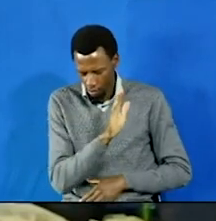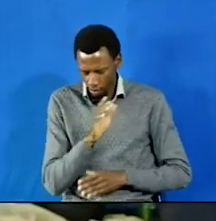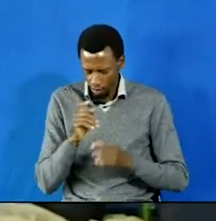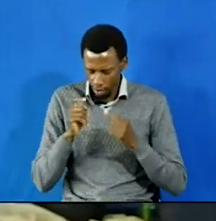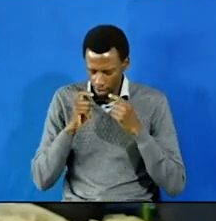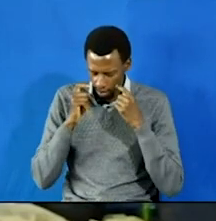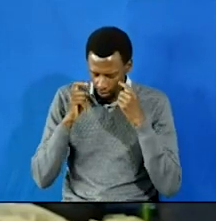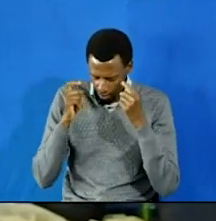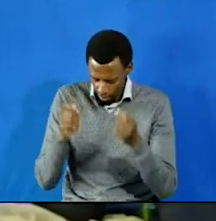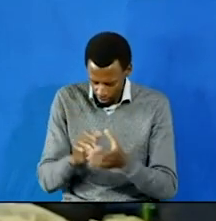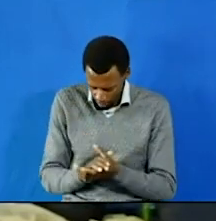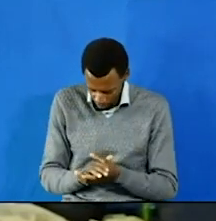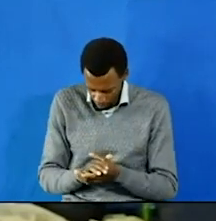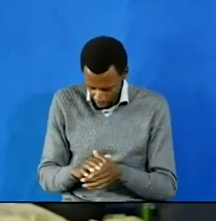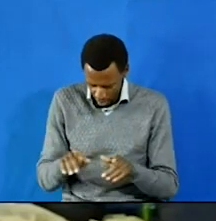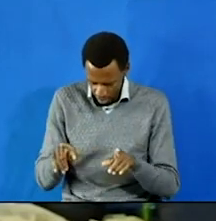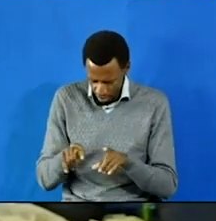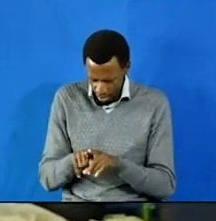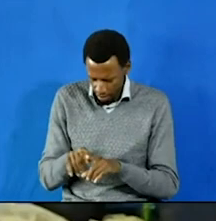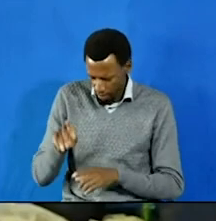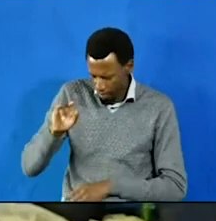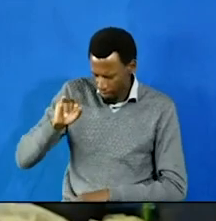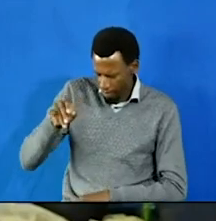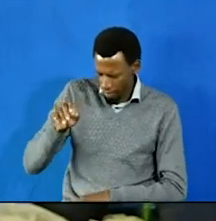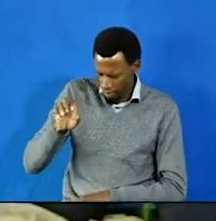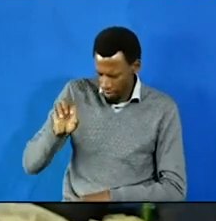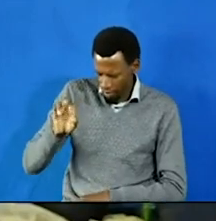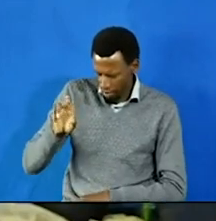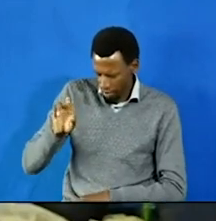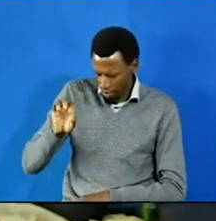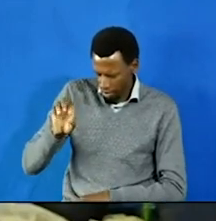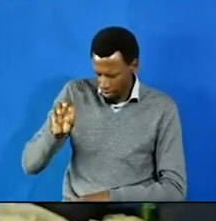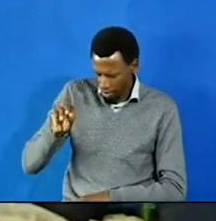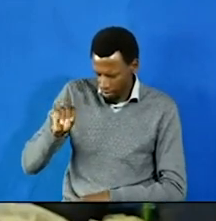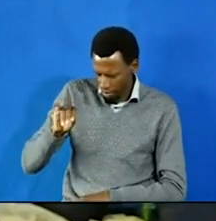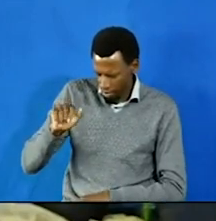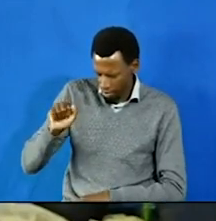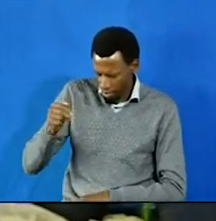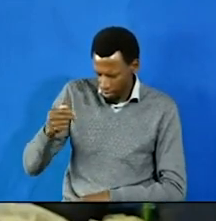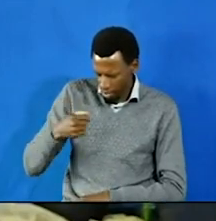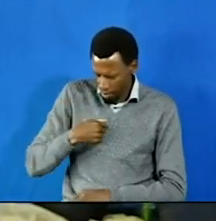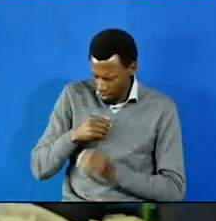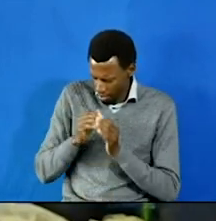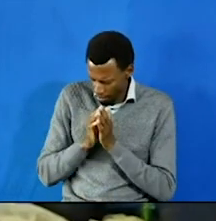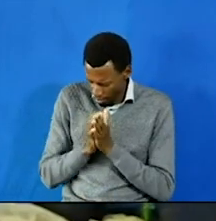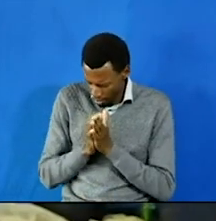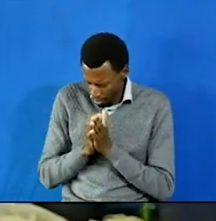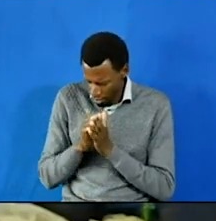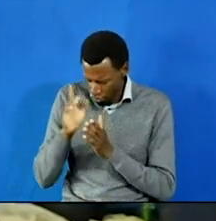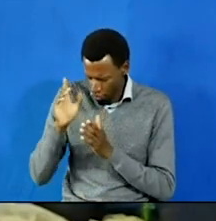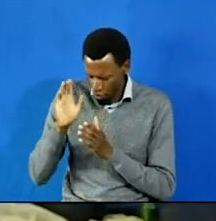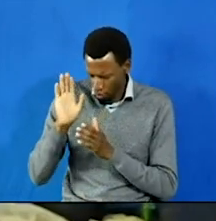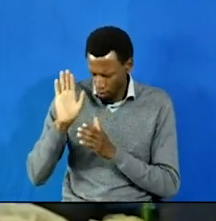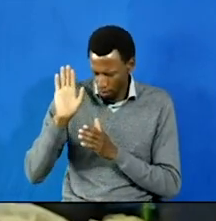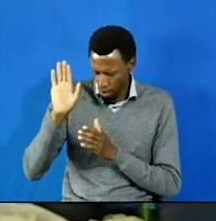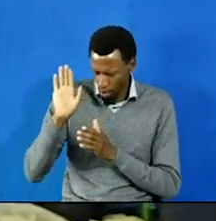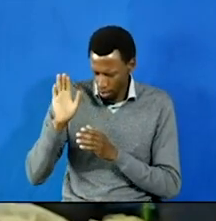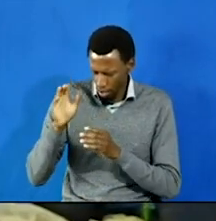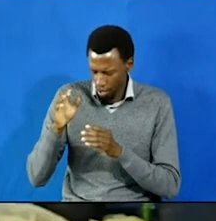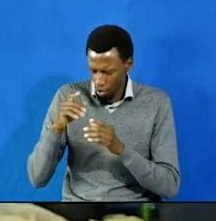Like Jeremiah, I pray that you may put your words in my mouth, that I may not speak my